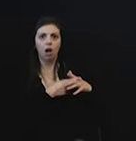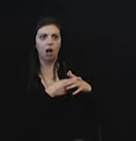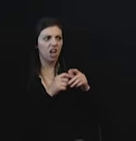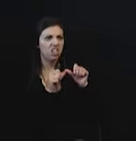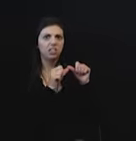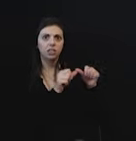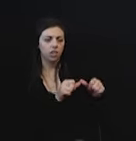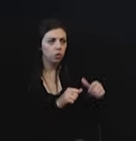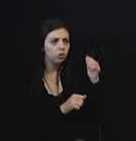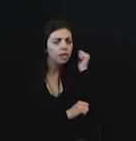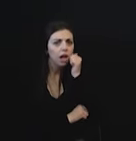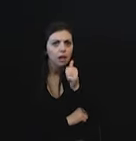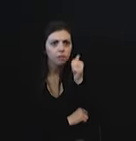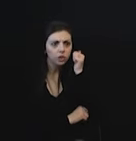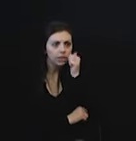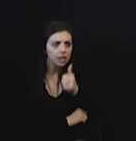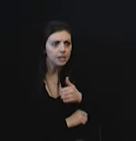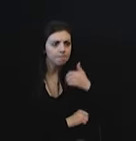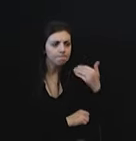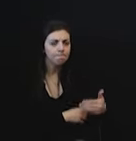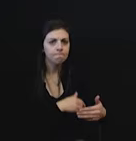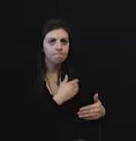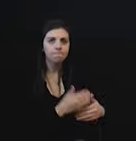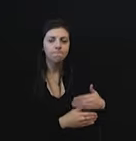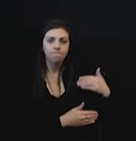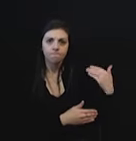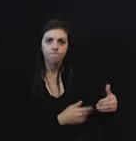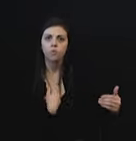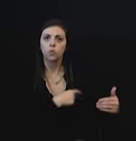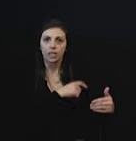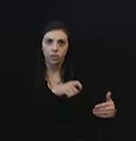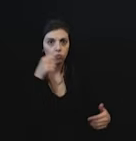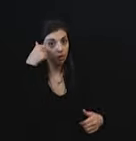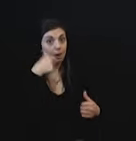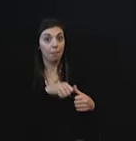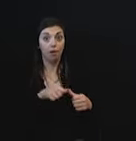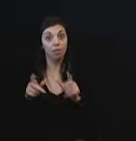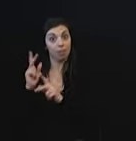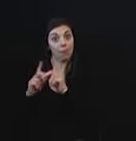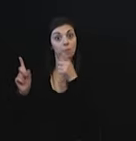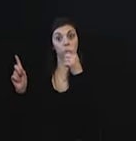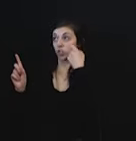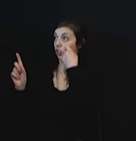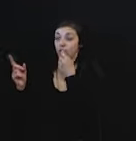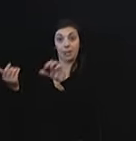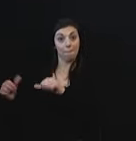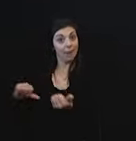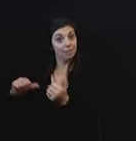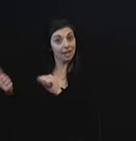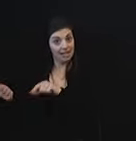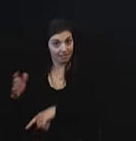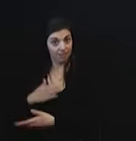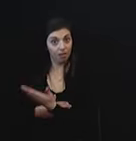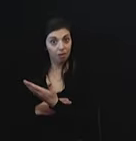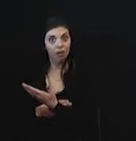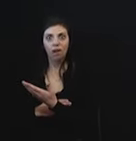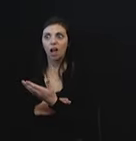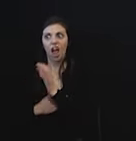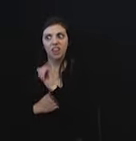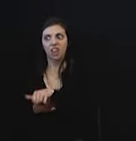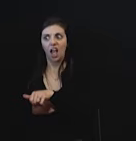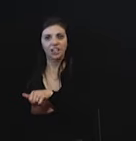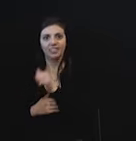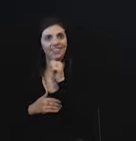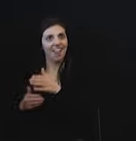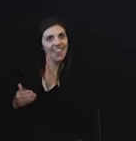after day after day. And we have to remember that. Those folks who were just baptized, it is not the ending point, it's the beginning